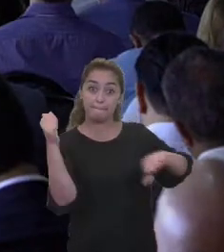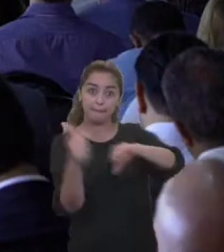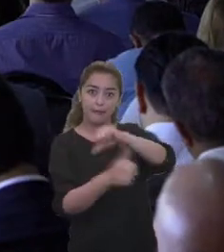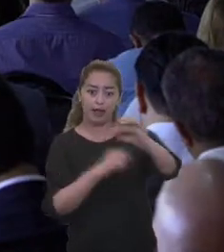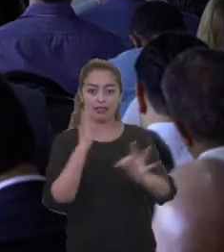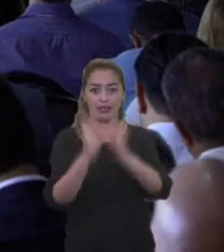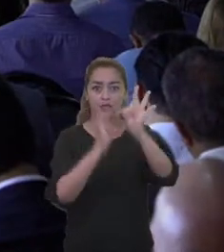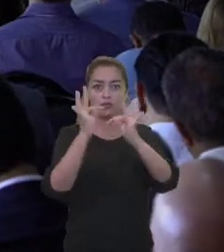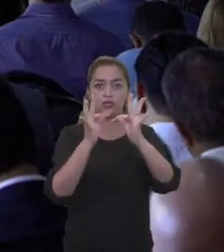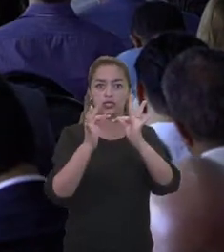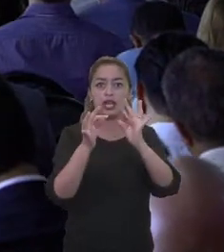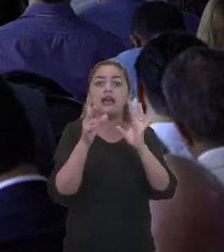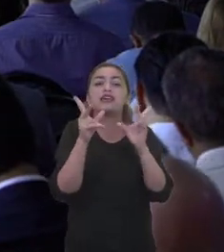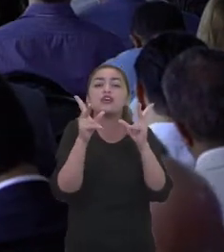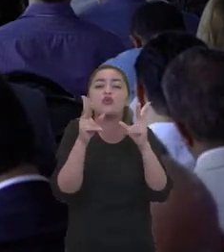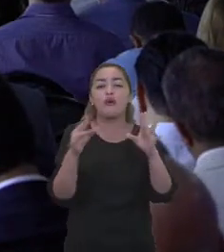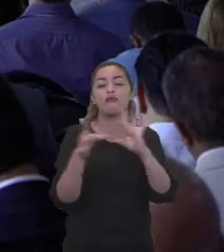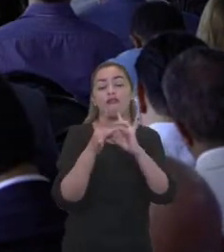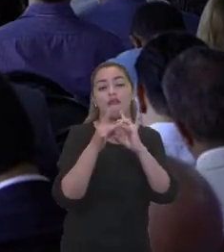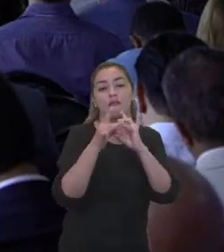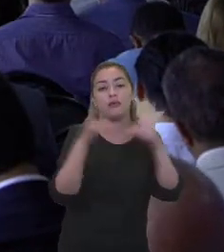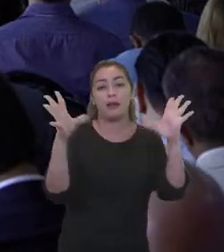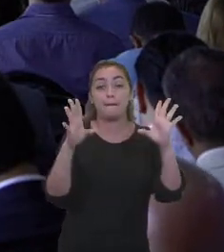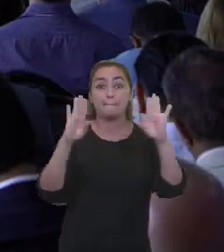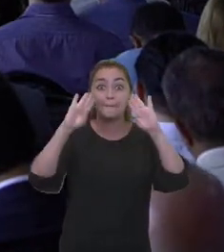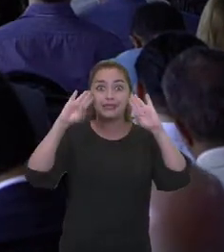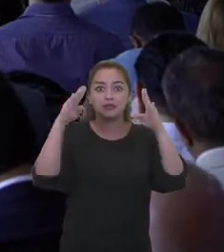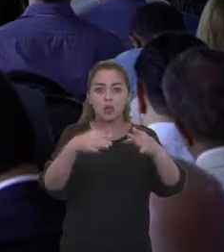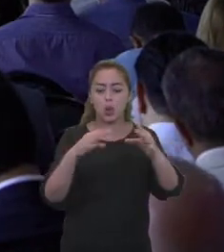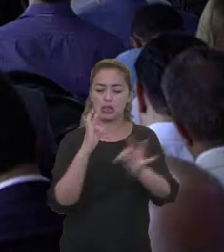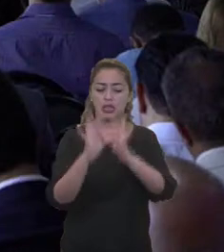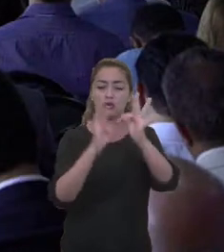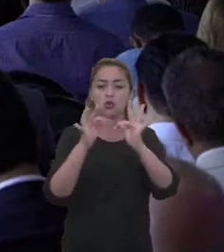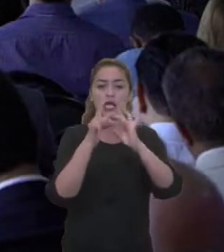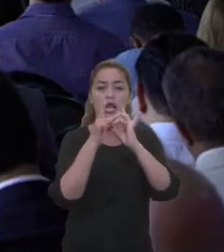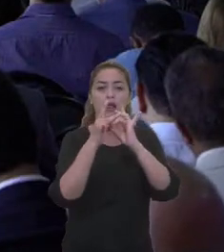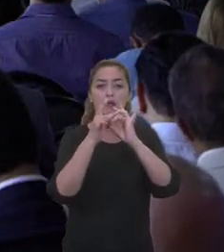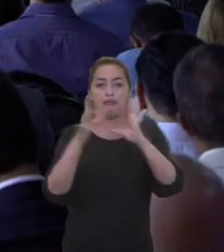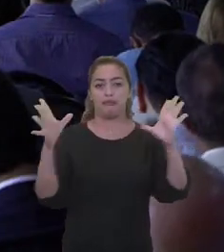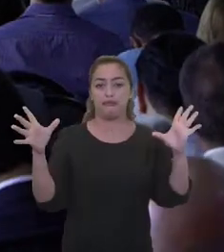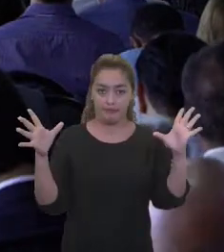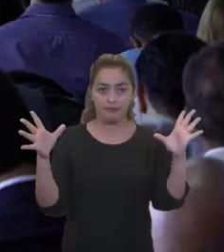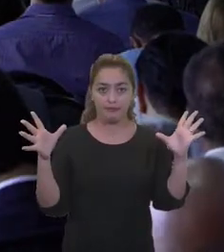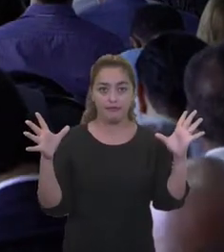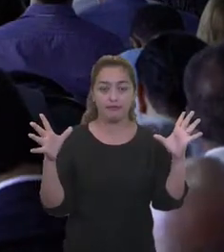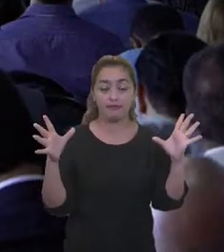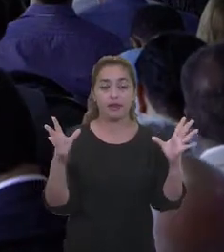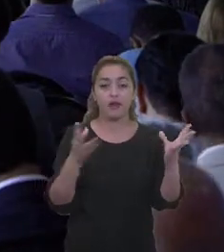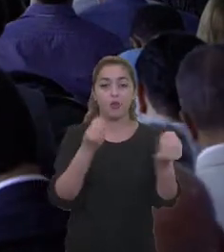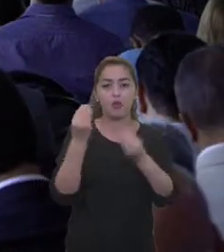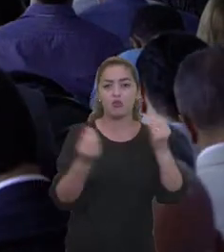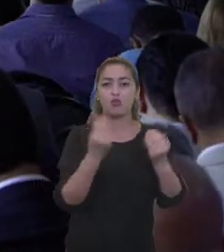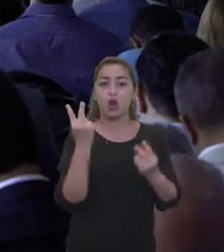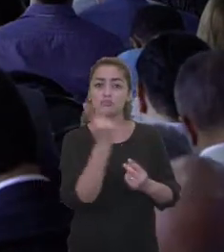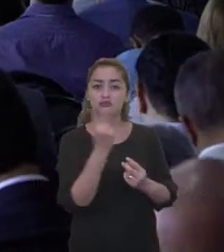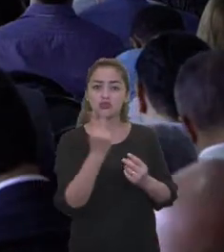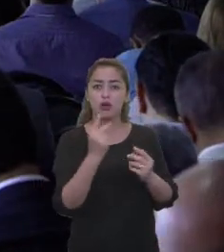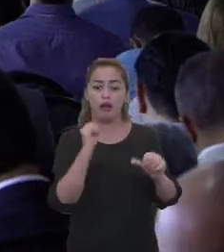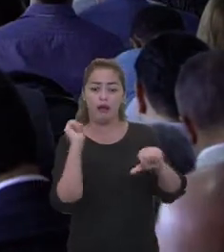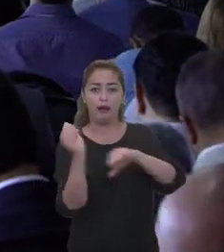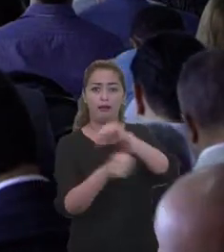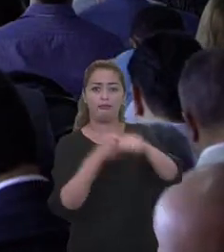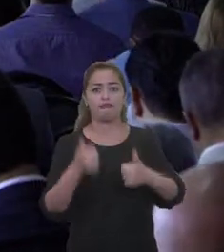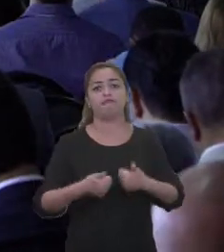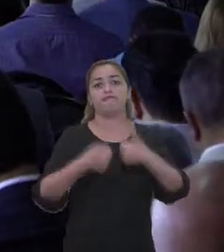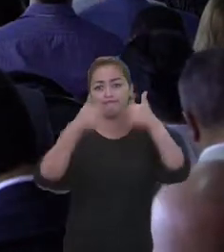transform technology into freedom. So technology is the core into freedom. Technology into freedom. These are connections